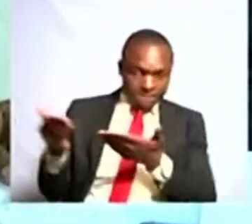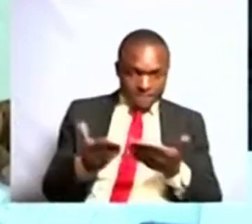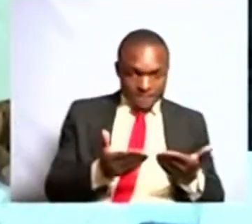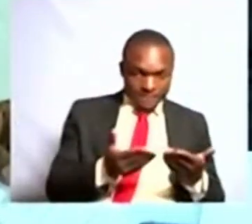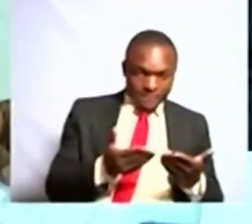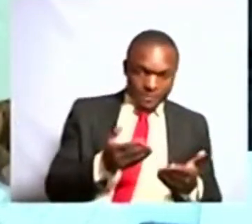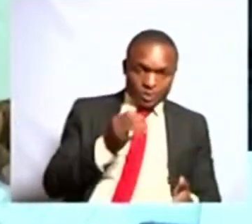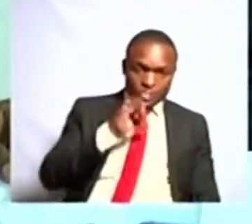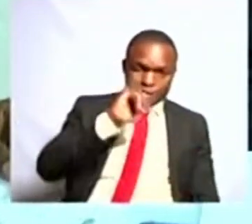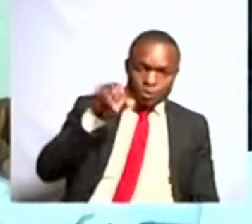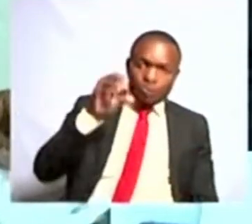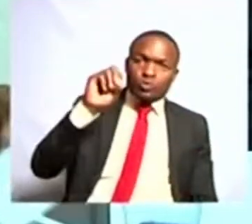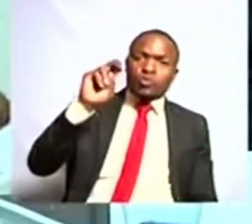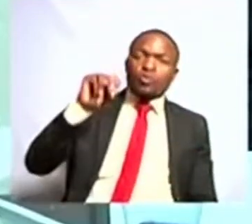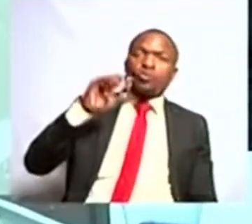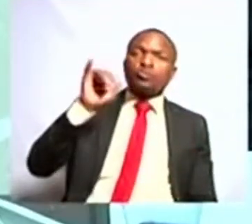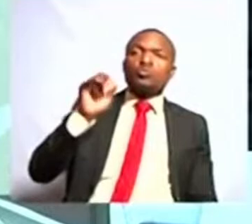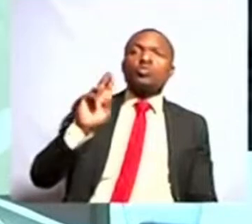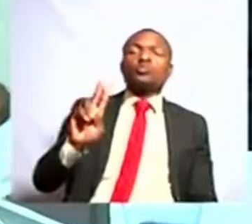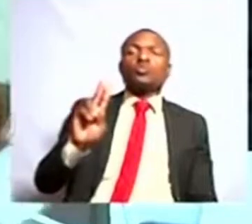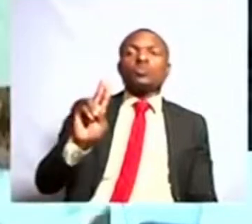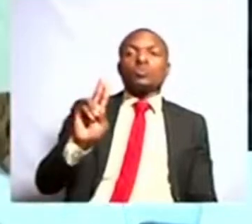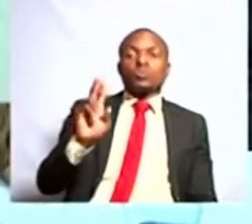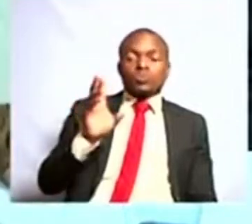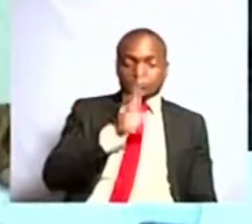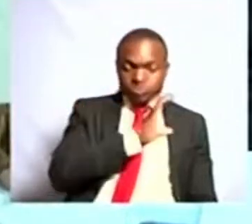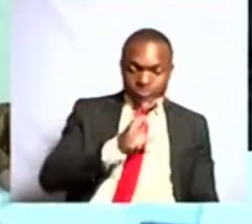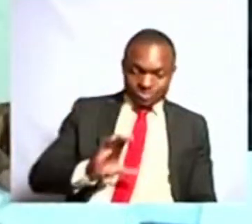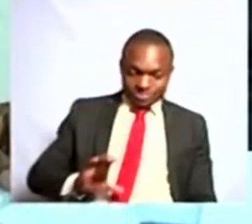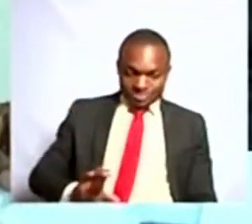junk contractors and general dealers.